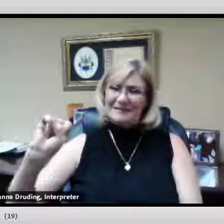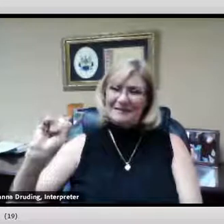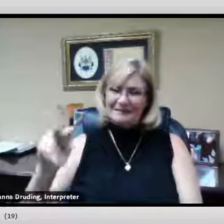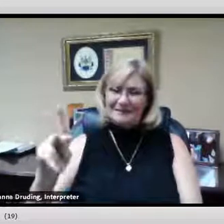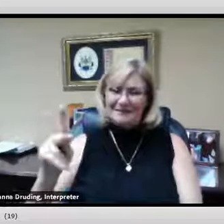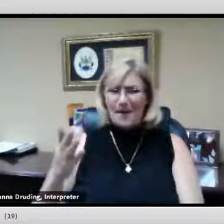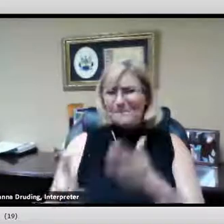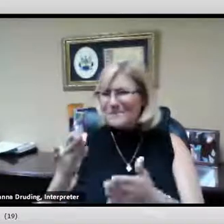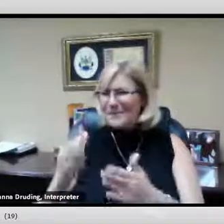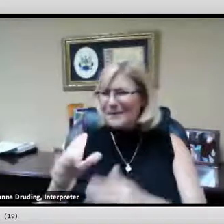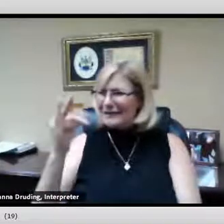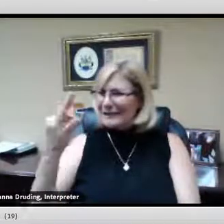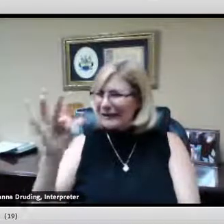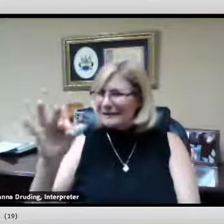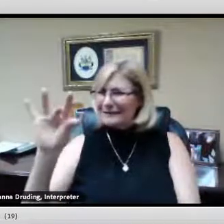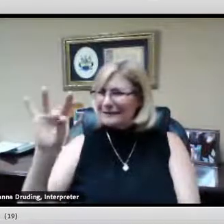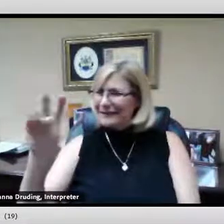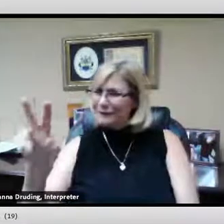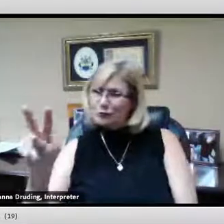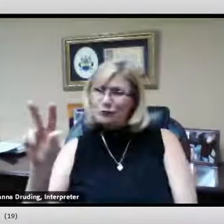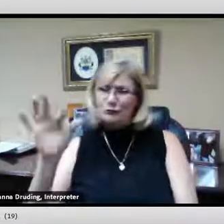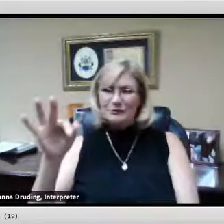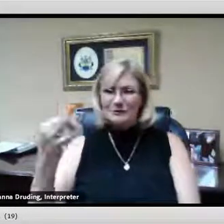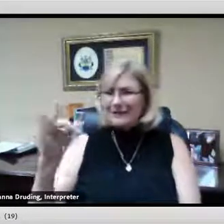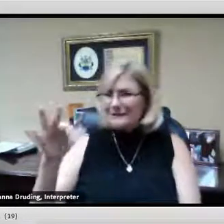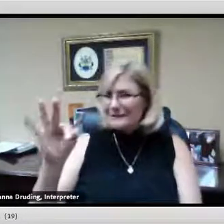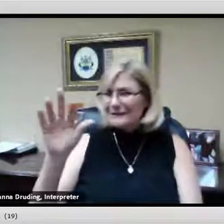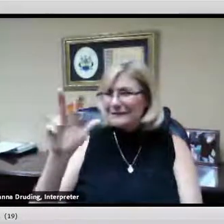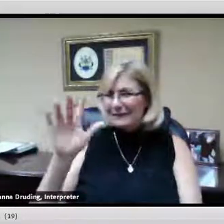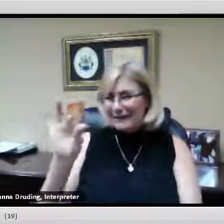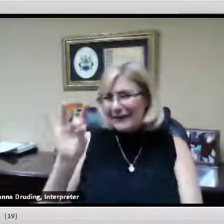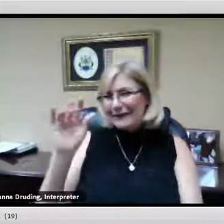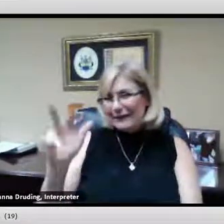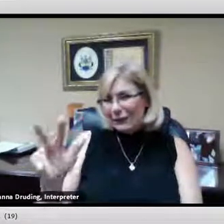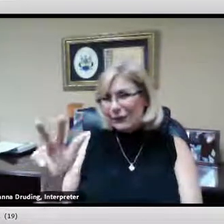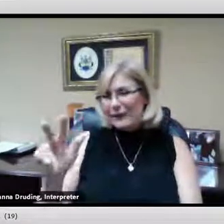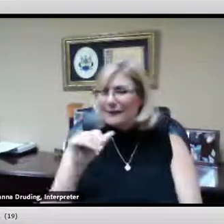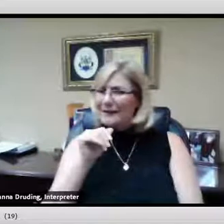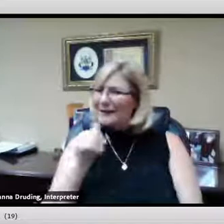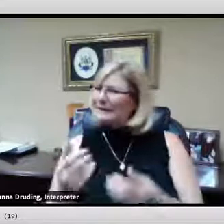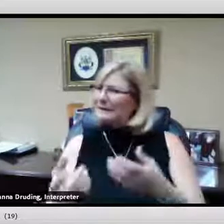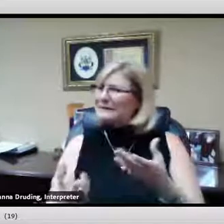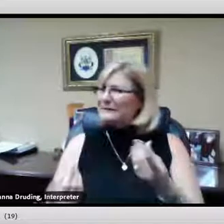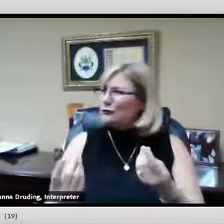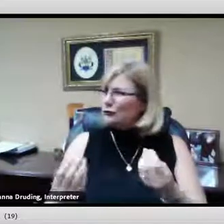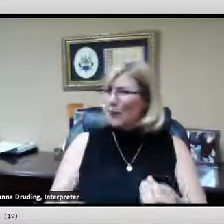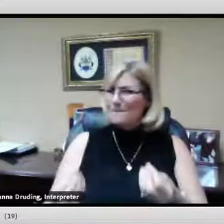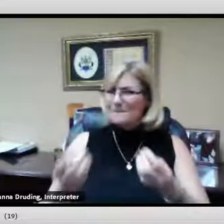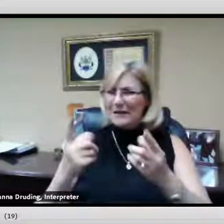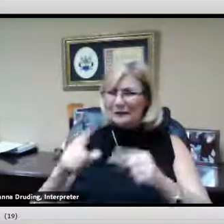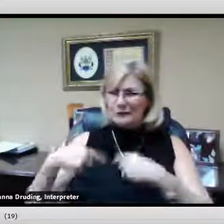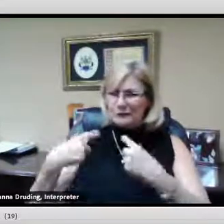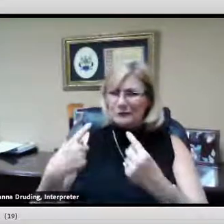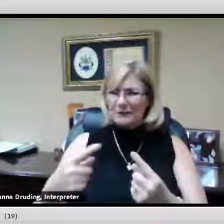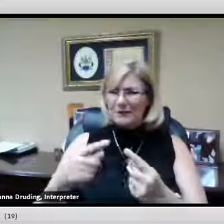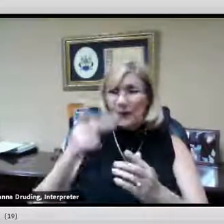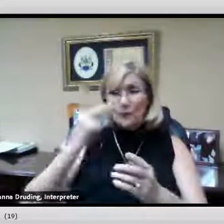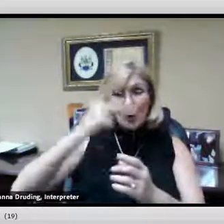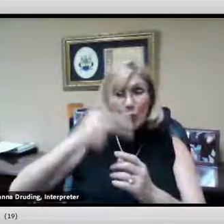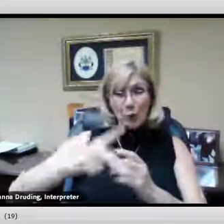about 1982, 1983. I didn't do much until a programming